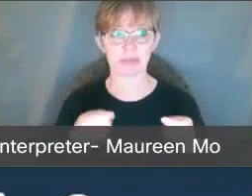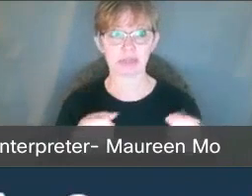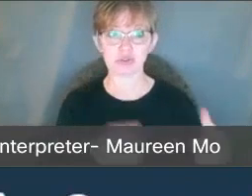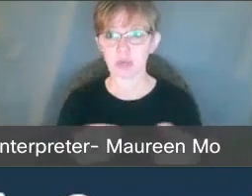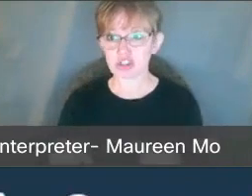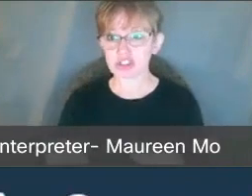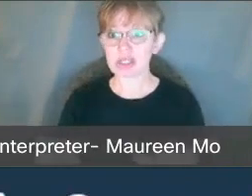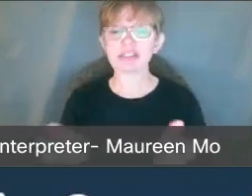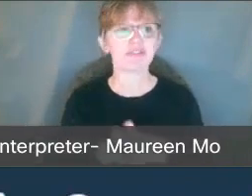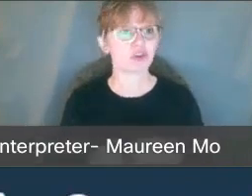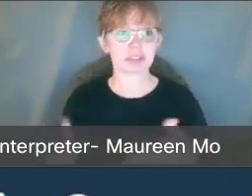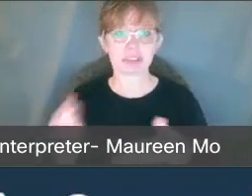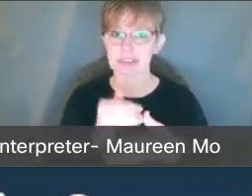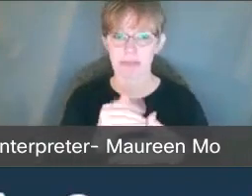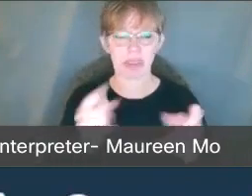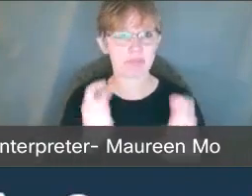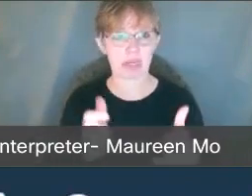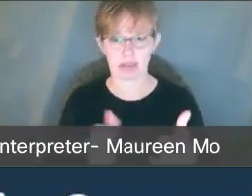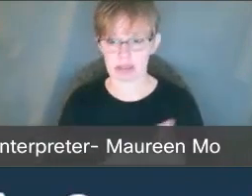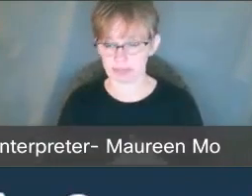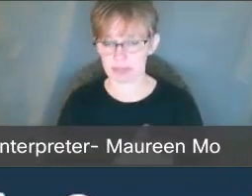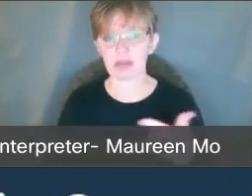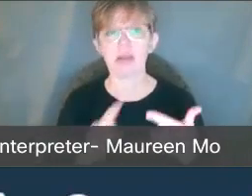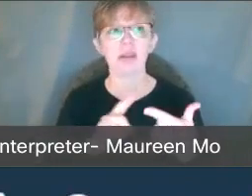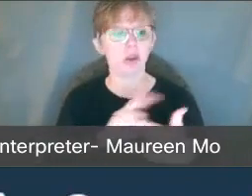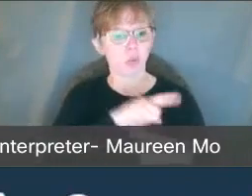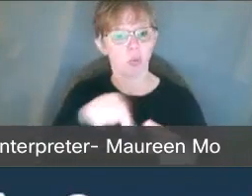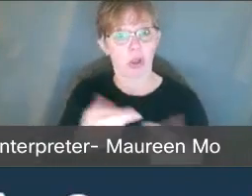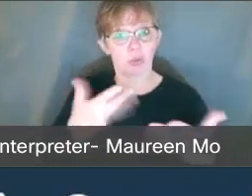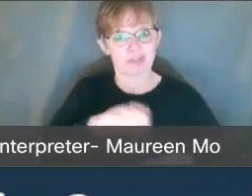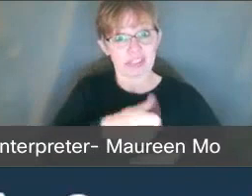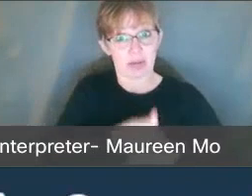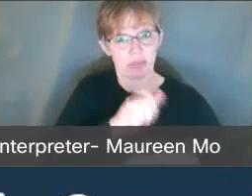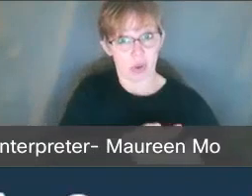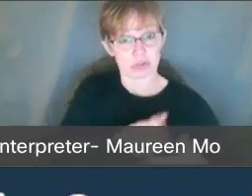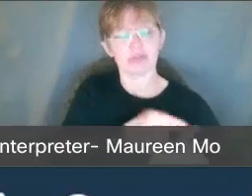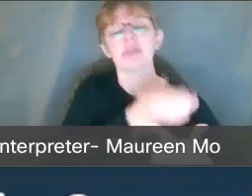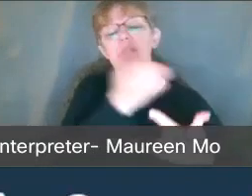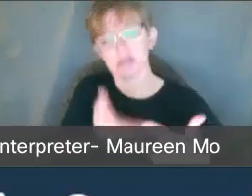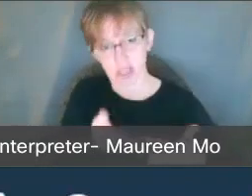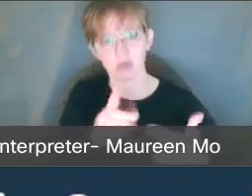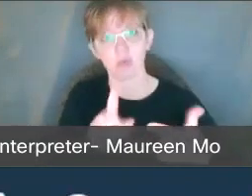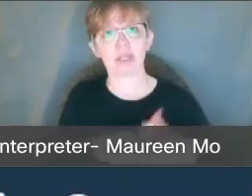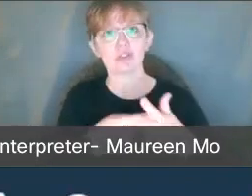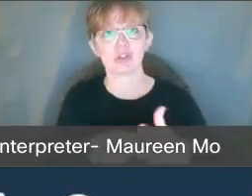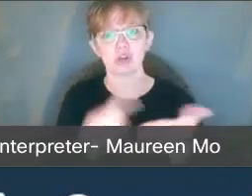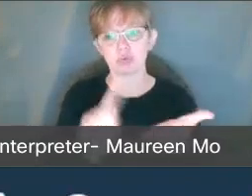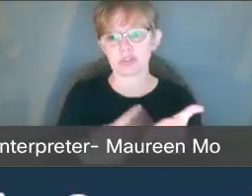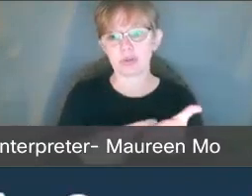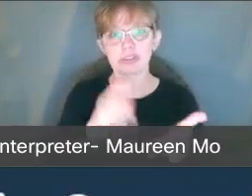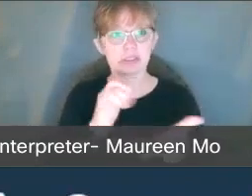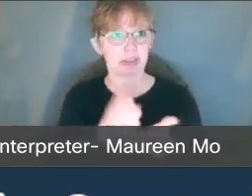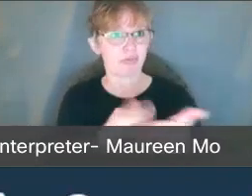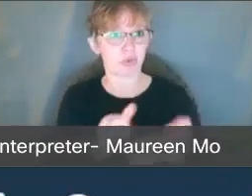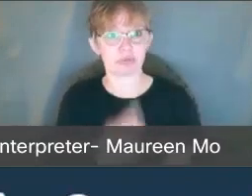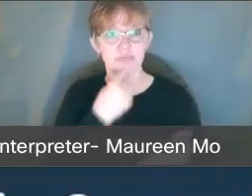first step immediately. Then once we have those strategies in place, then we start to address the acute symptoms to build stability. And